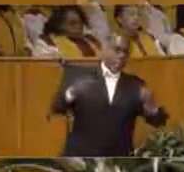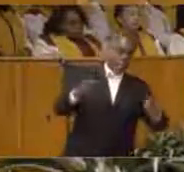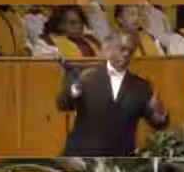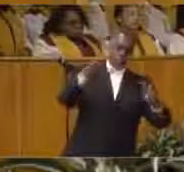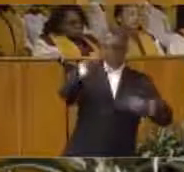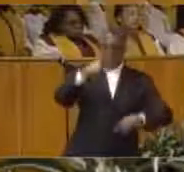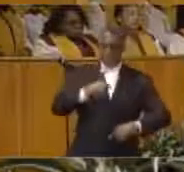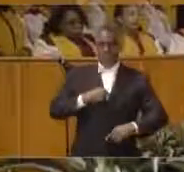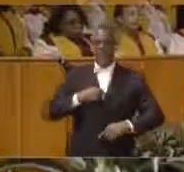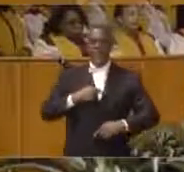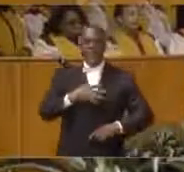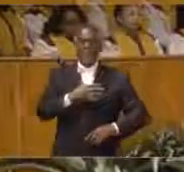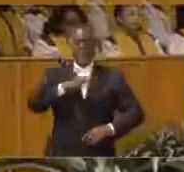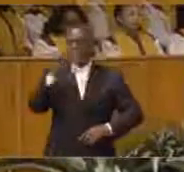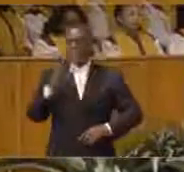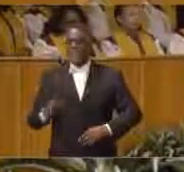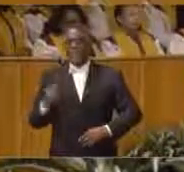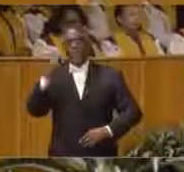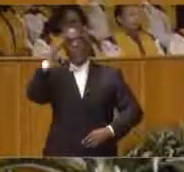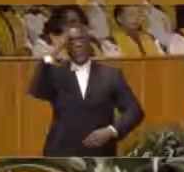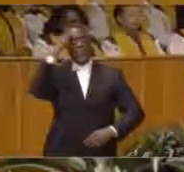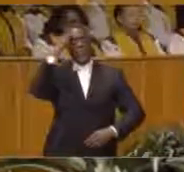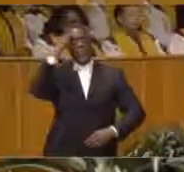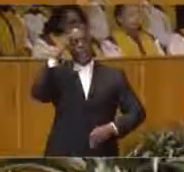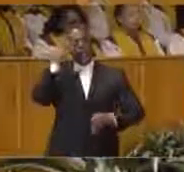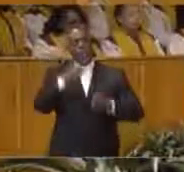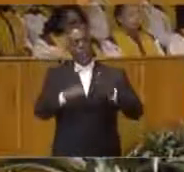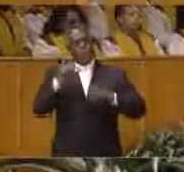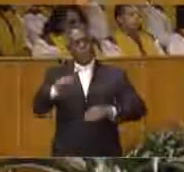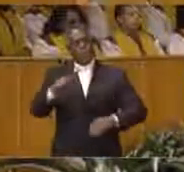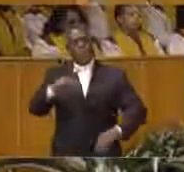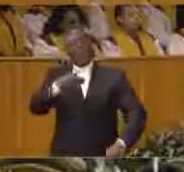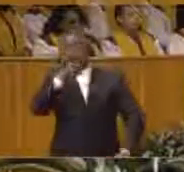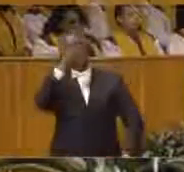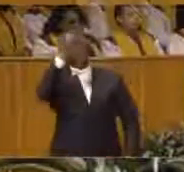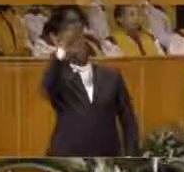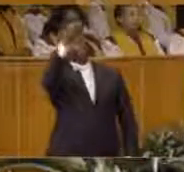blessed and never wonder what I should give back to God.